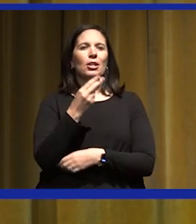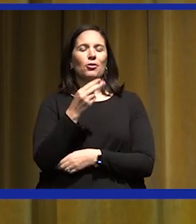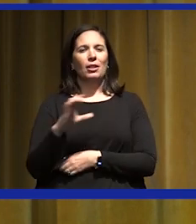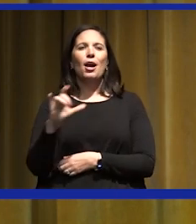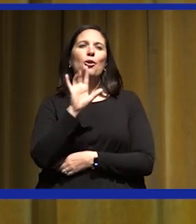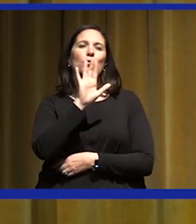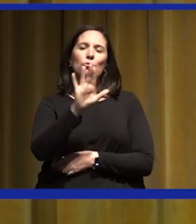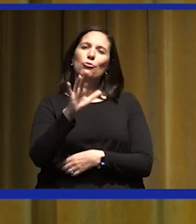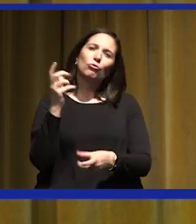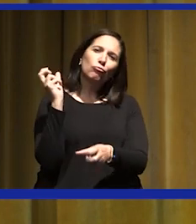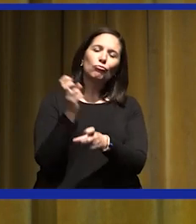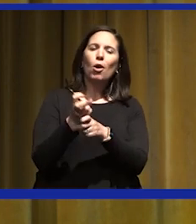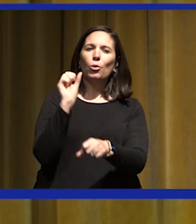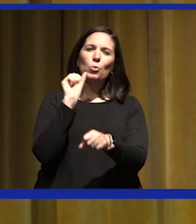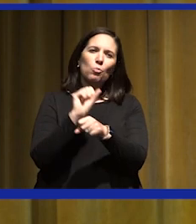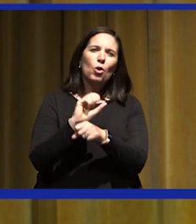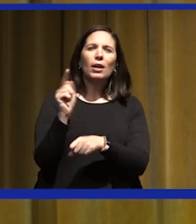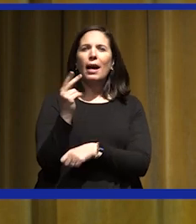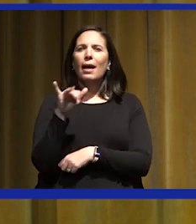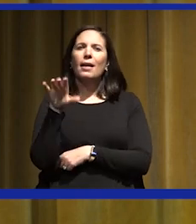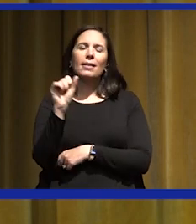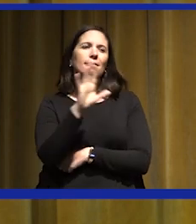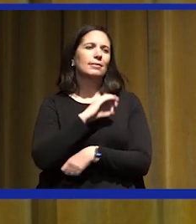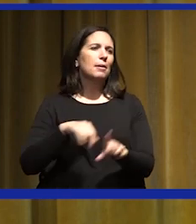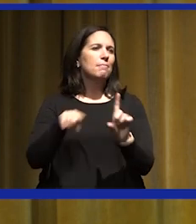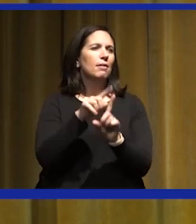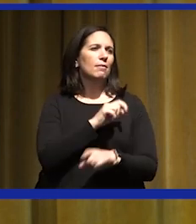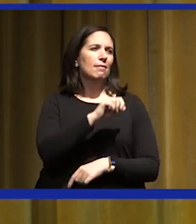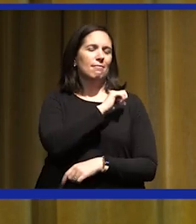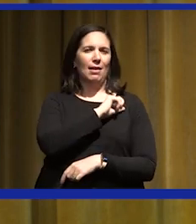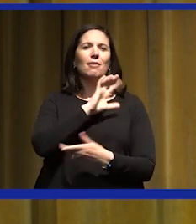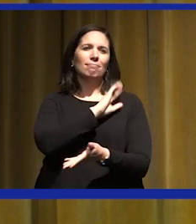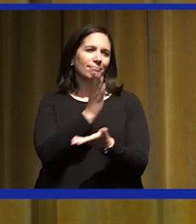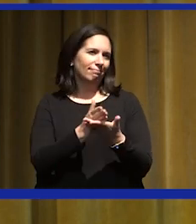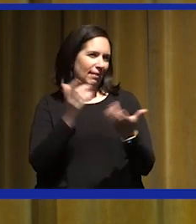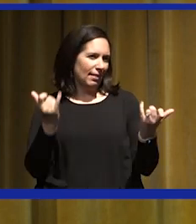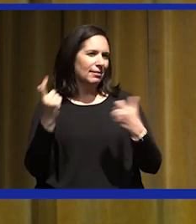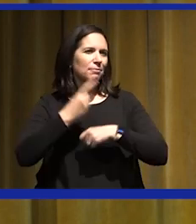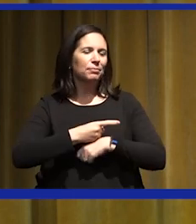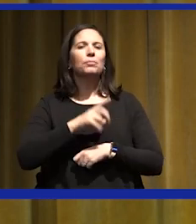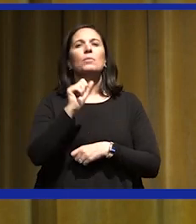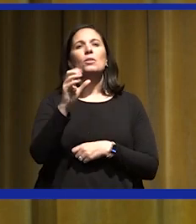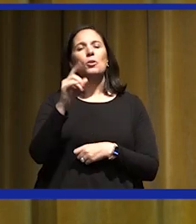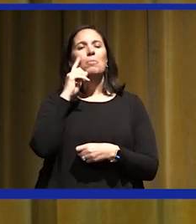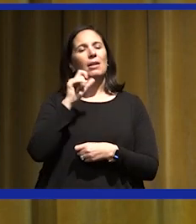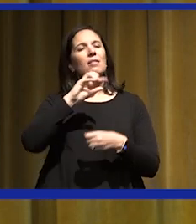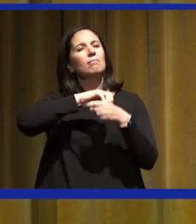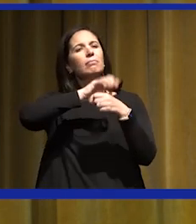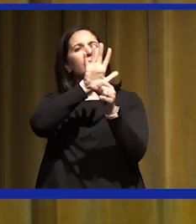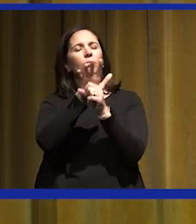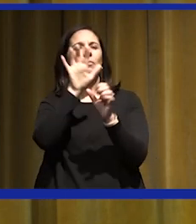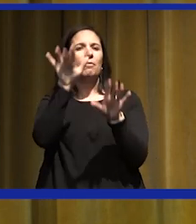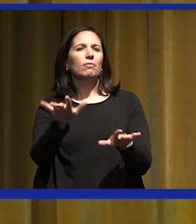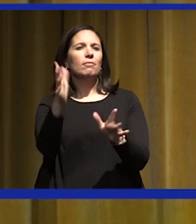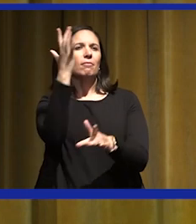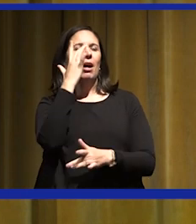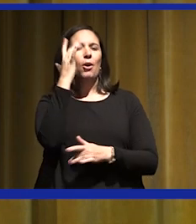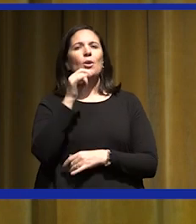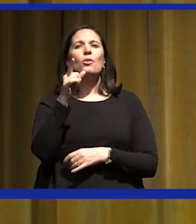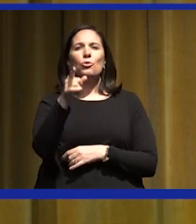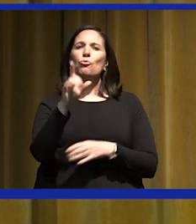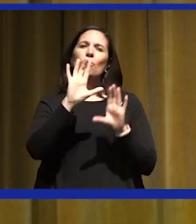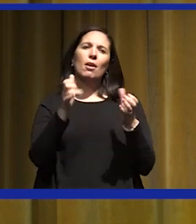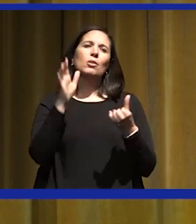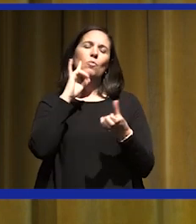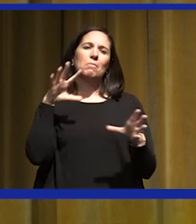positive attitudes have led you to this moment. Because of the COVID-19 virus, your class will forever be a part of history, but by